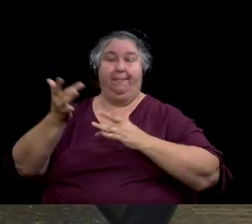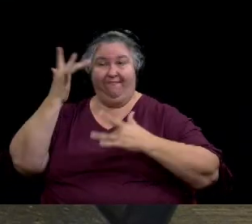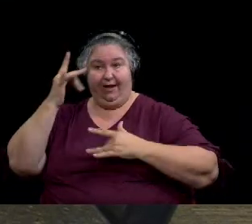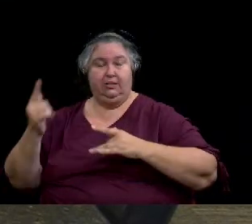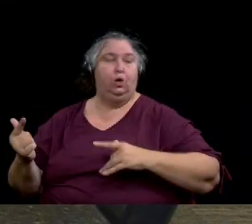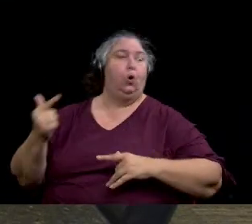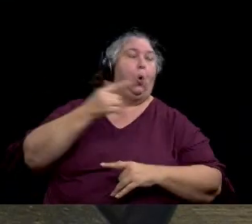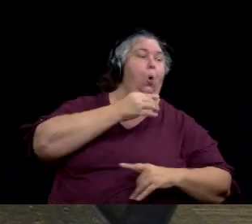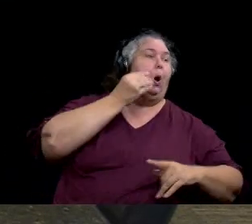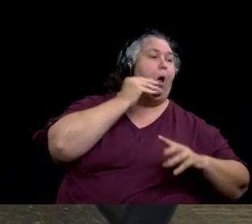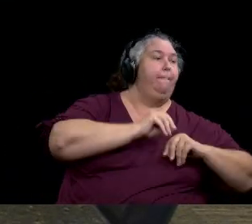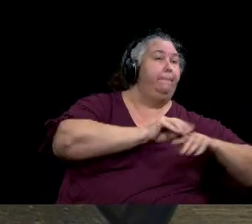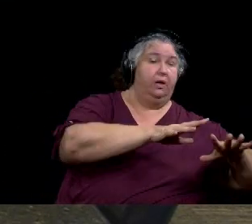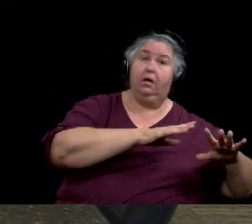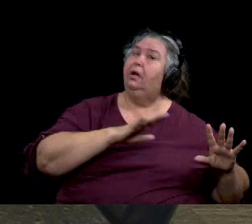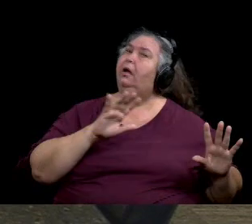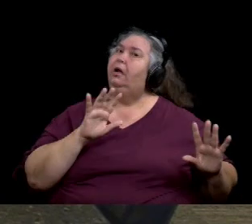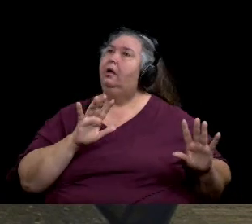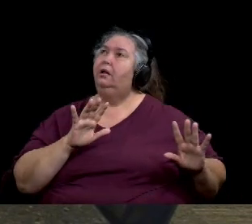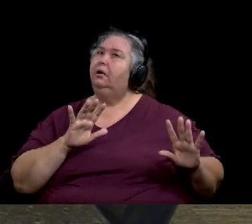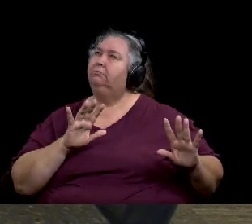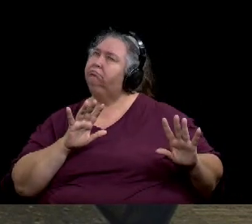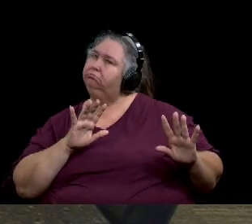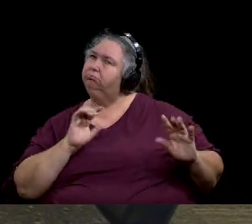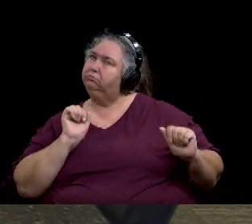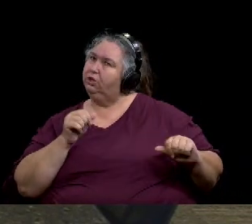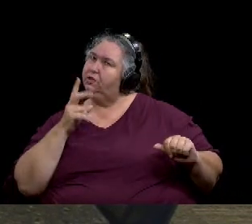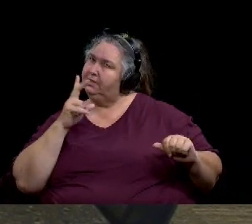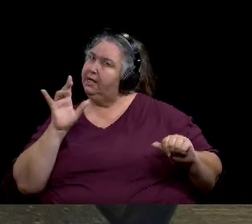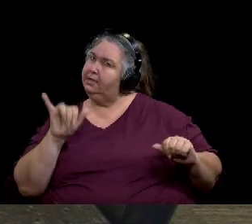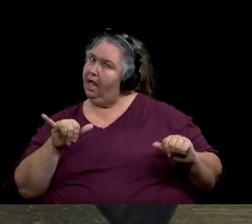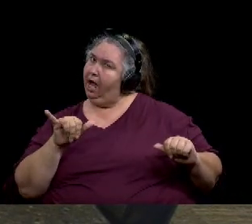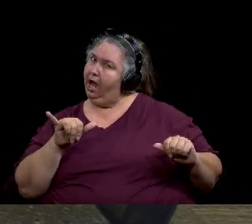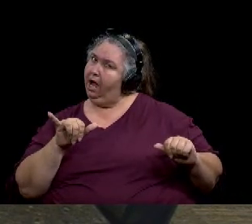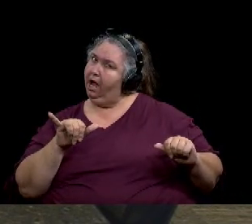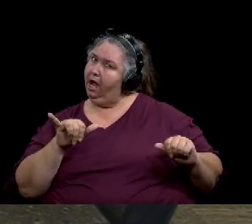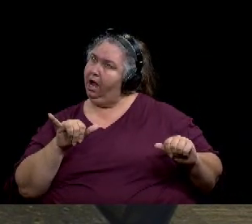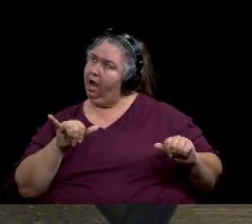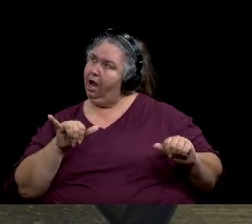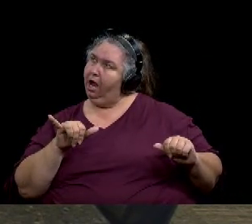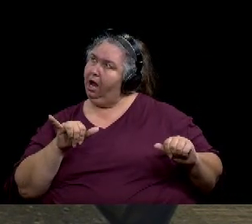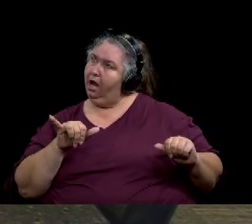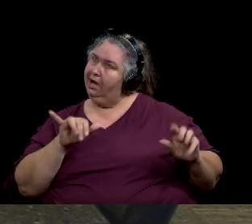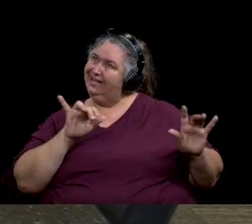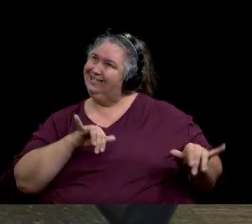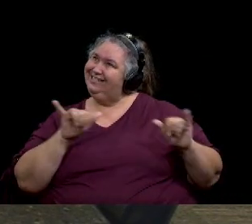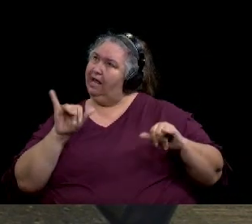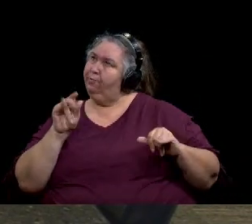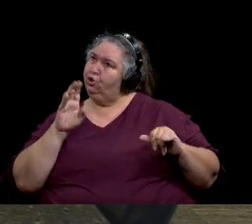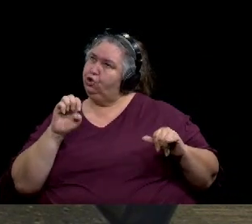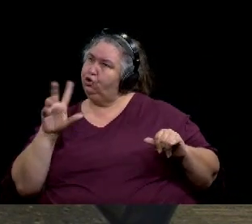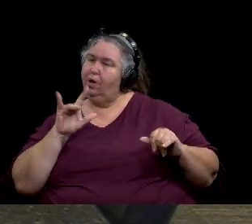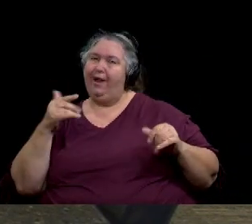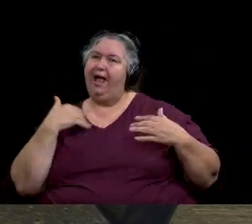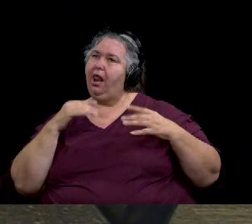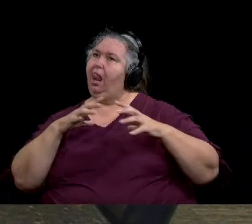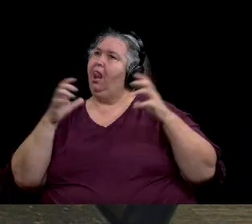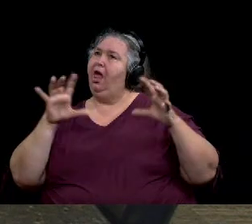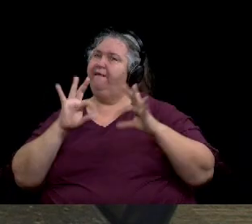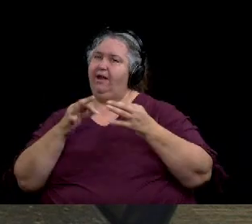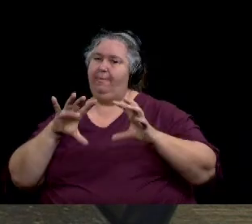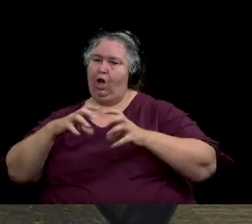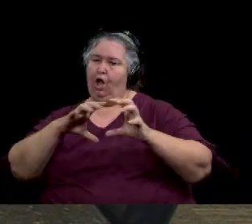home. Could you see that becoming as bad as it was in June and July, where we had a lot of family